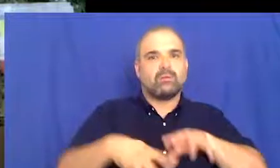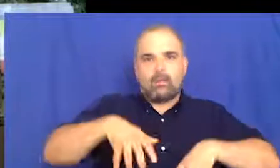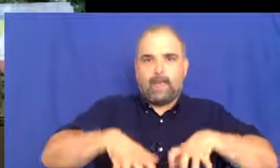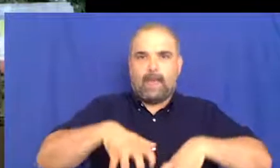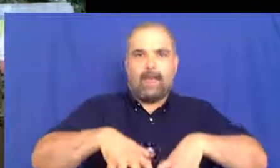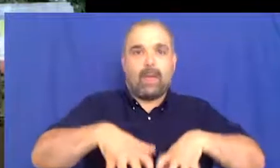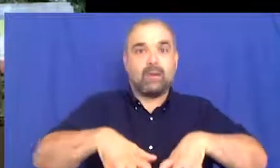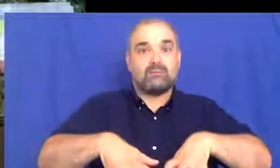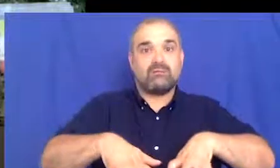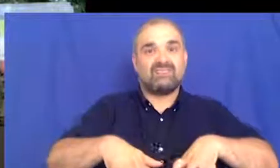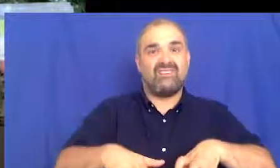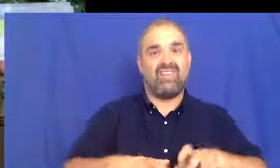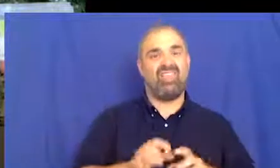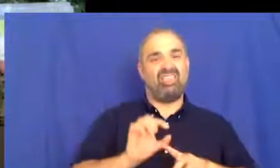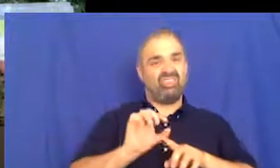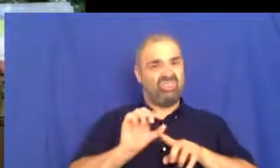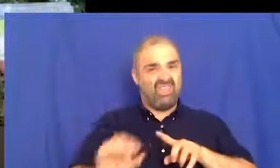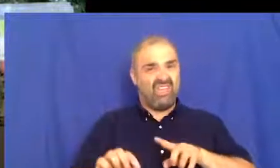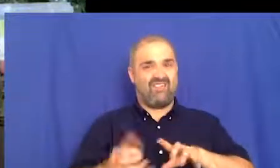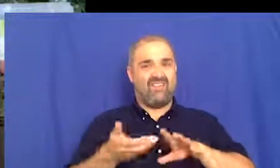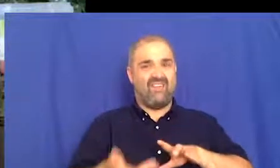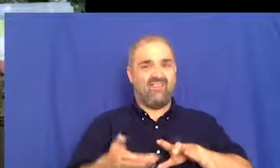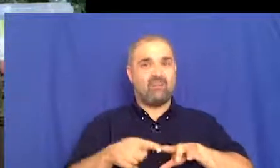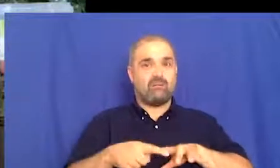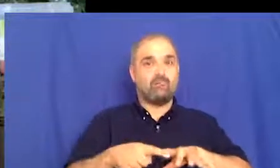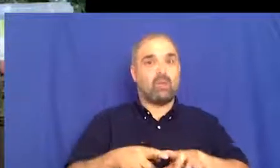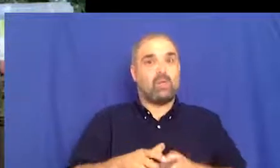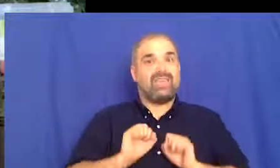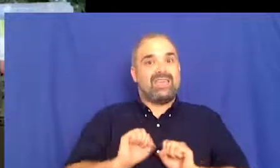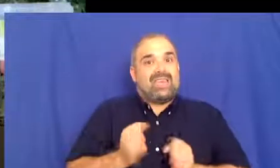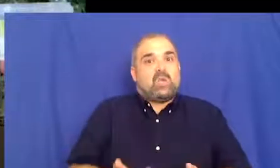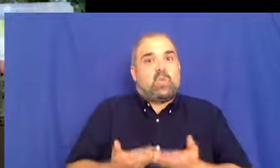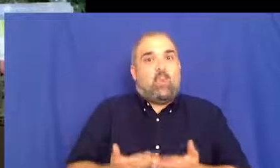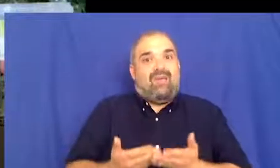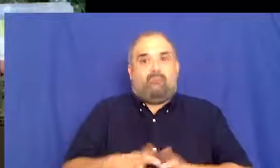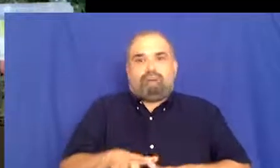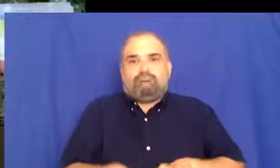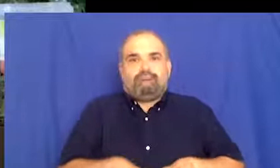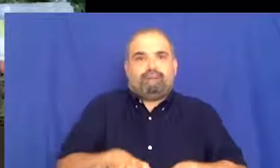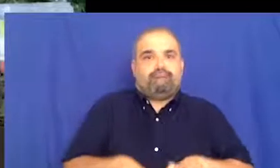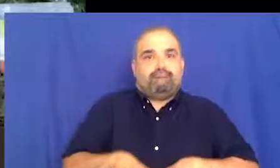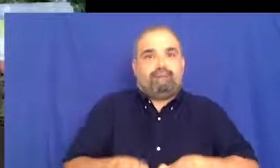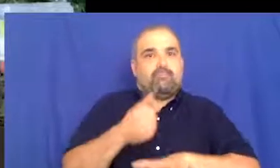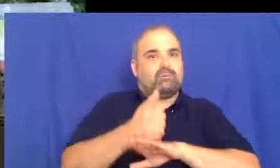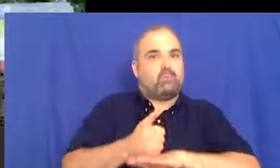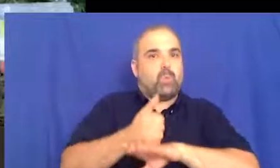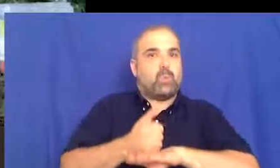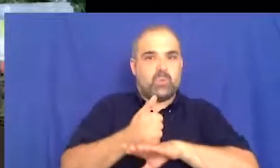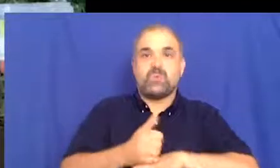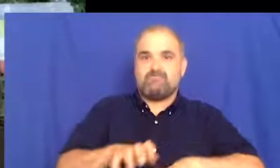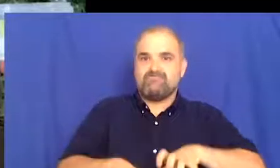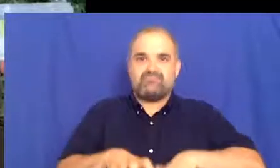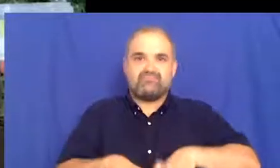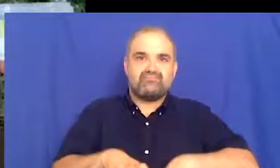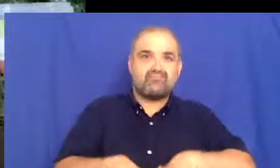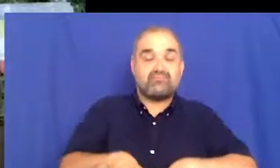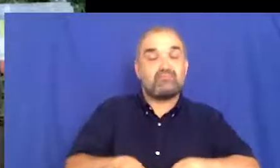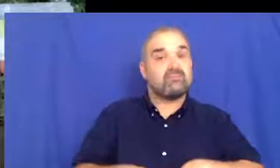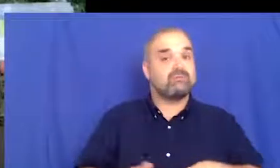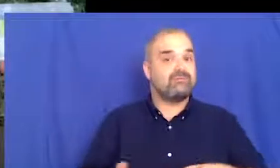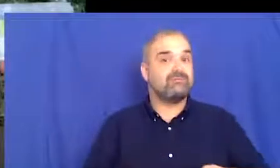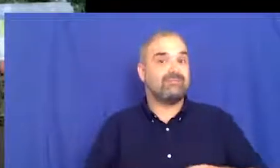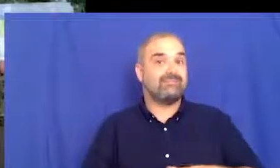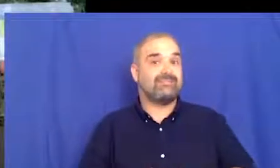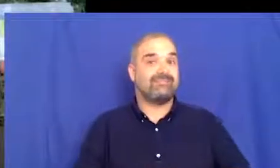fingernails. Now, they are big, thick, heavy claws, and they actually carry most of his body weight, or all of his body weight. He can